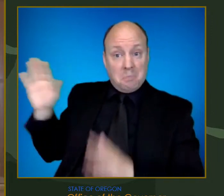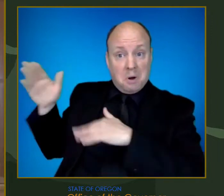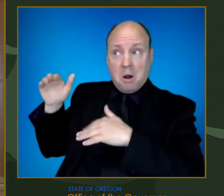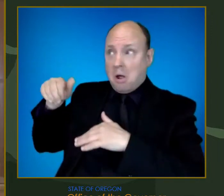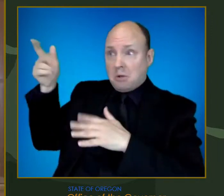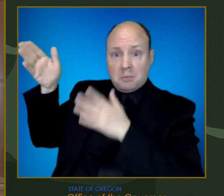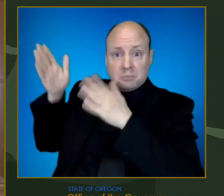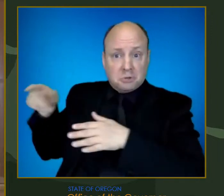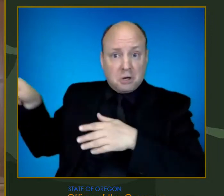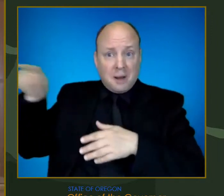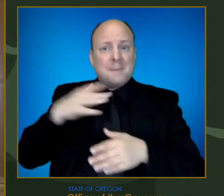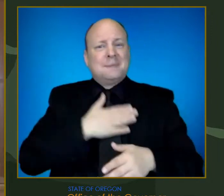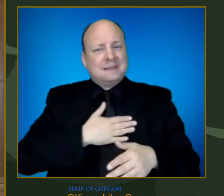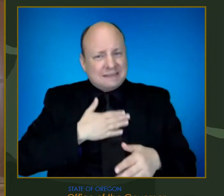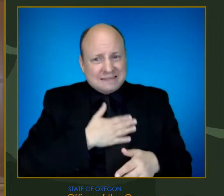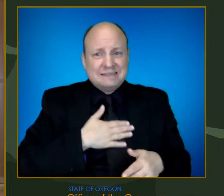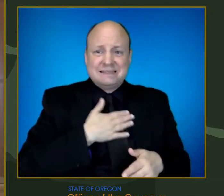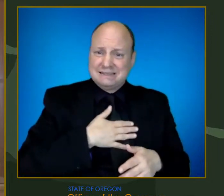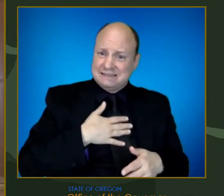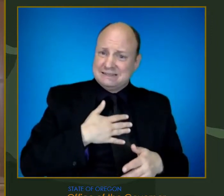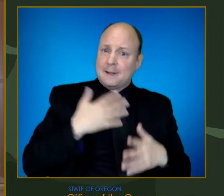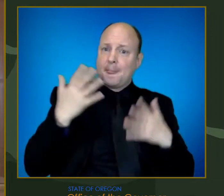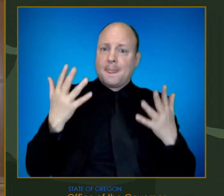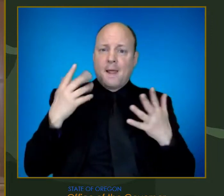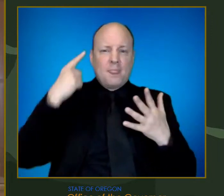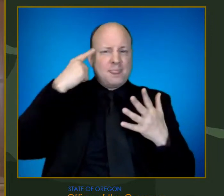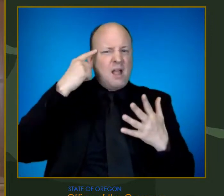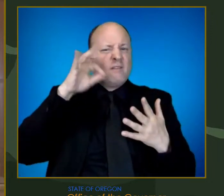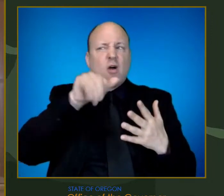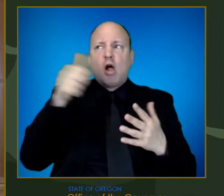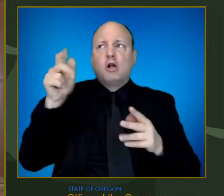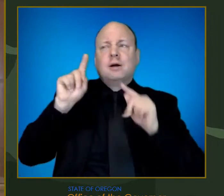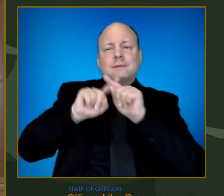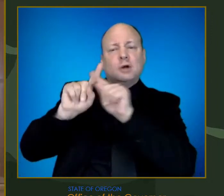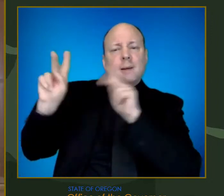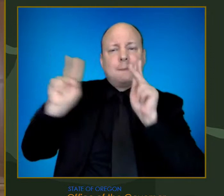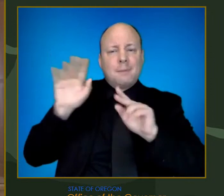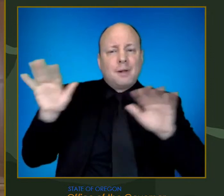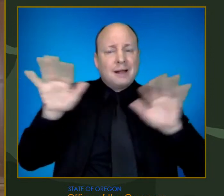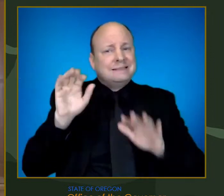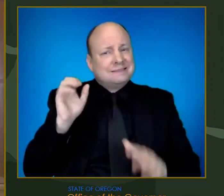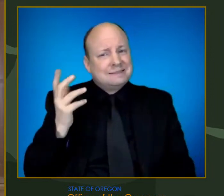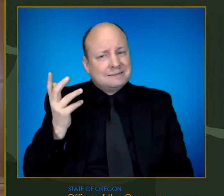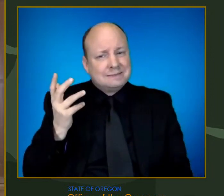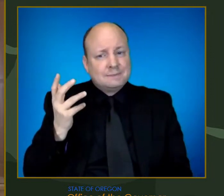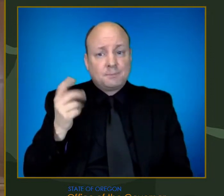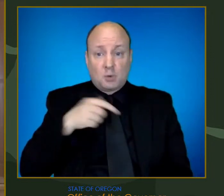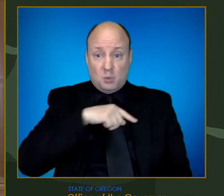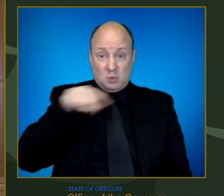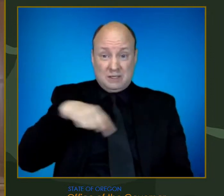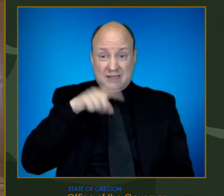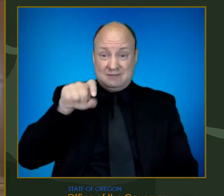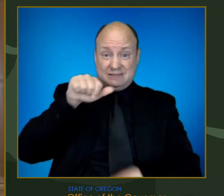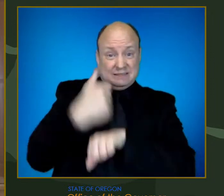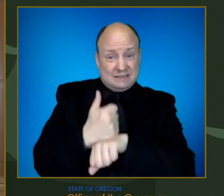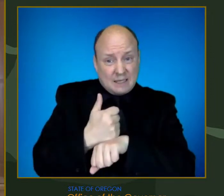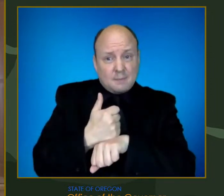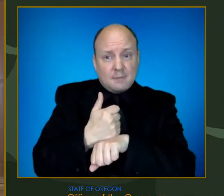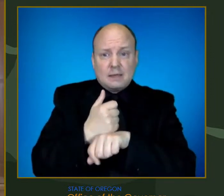thoughtful of others. We have had to create pathways to ensure that